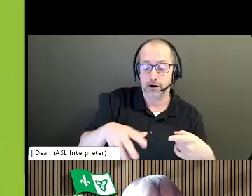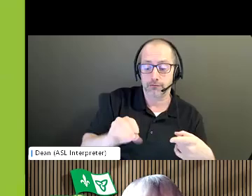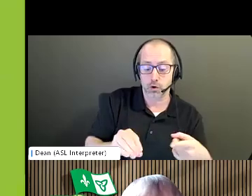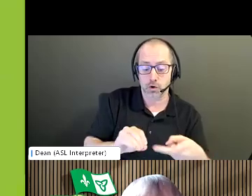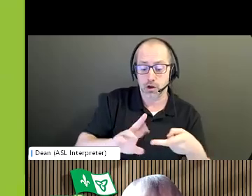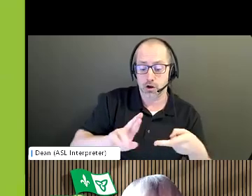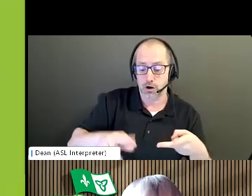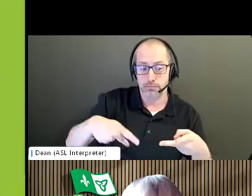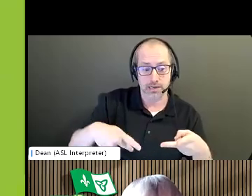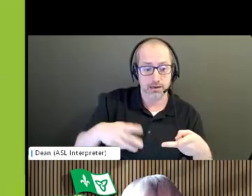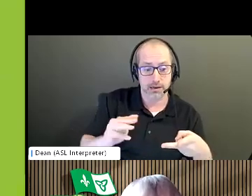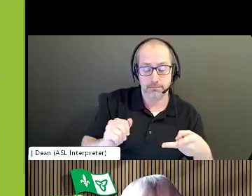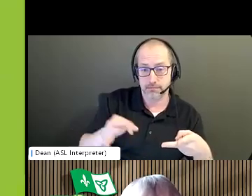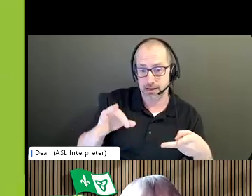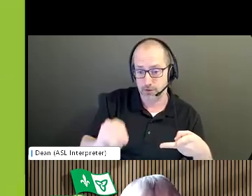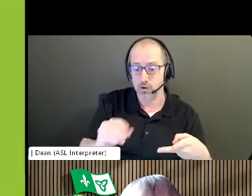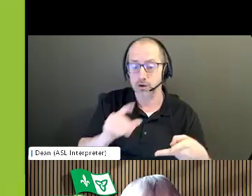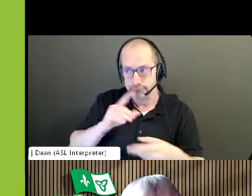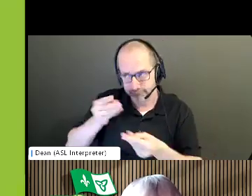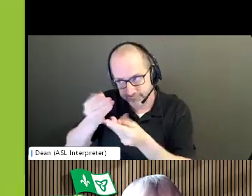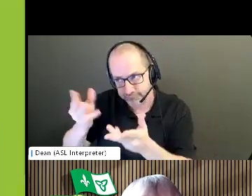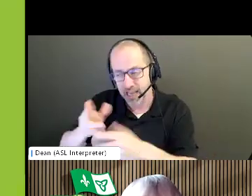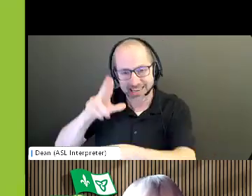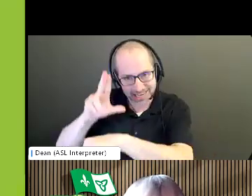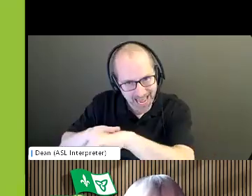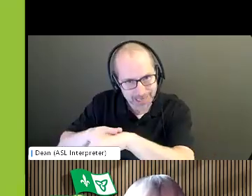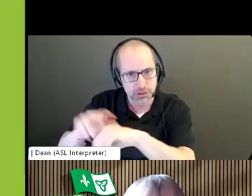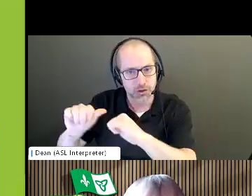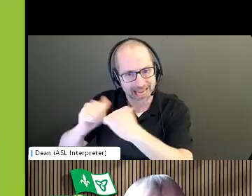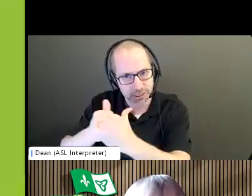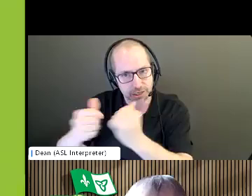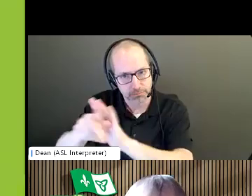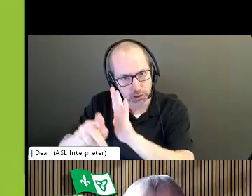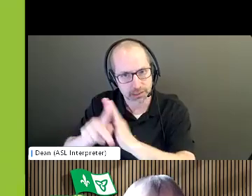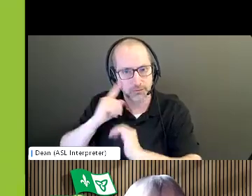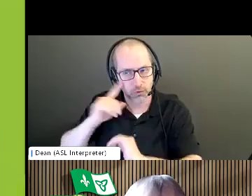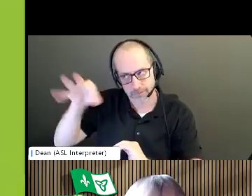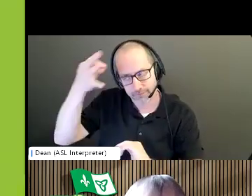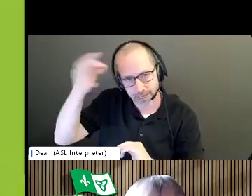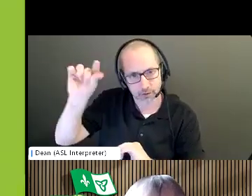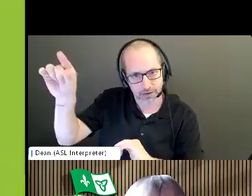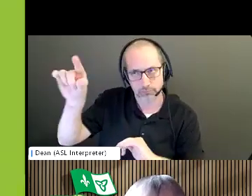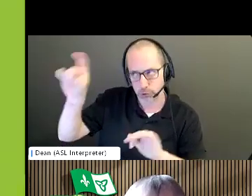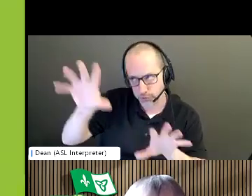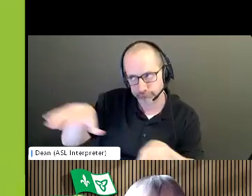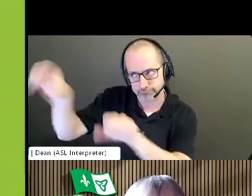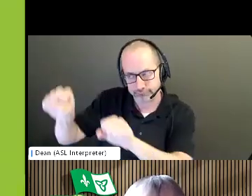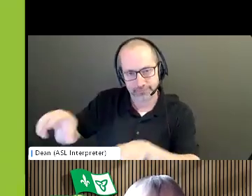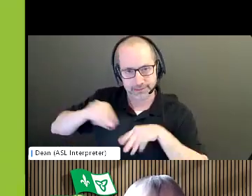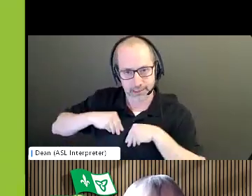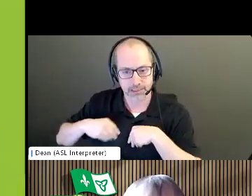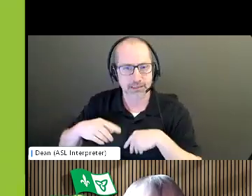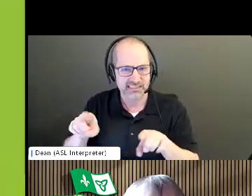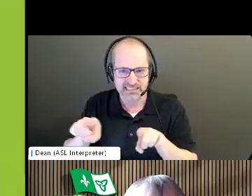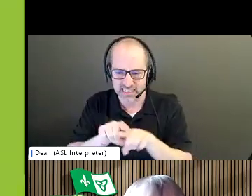of a national aging policy by the federal government. And that's the same thing for a lot of our organizations across Canada.